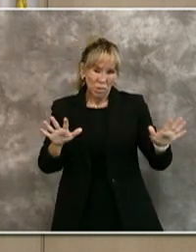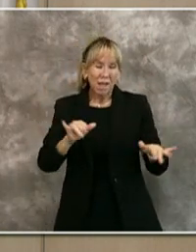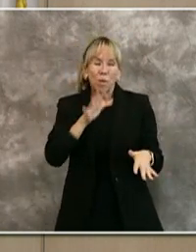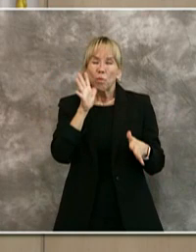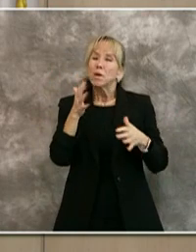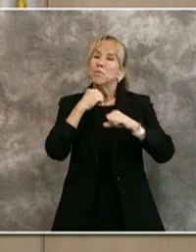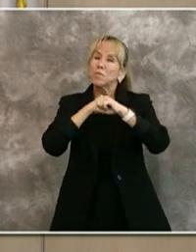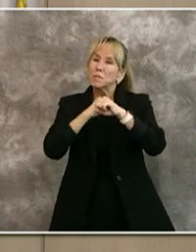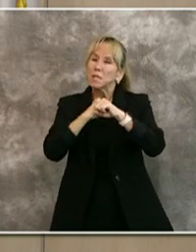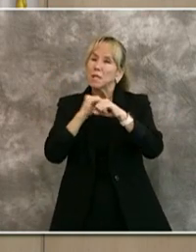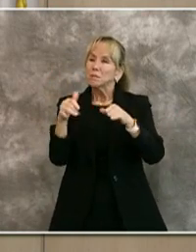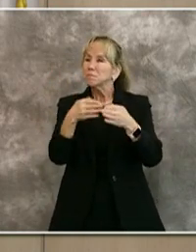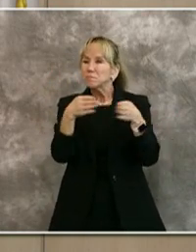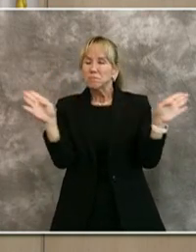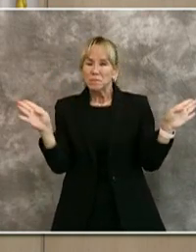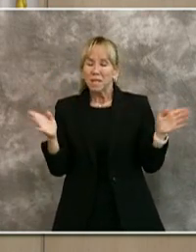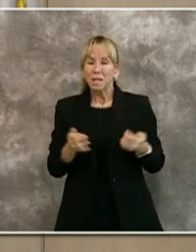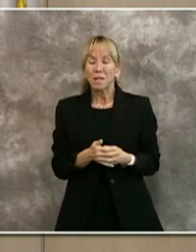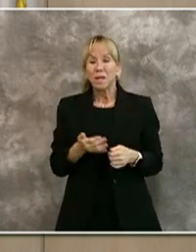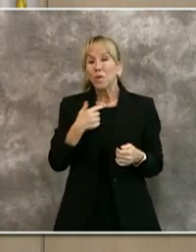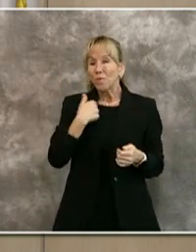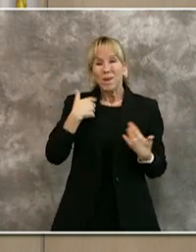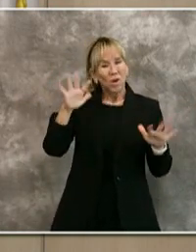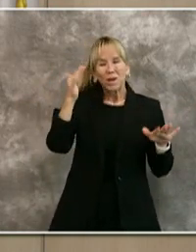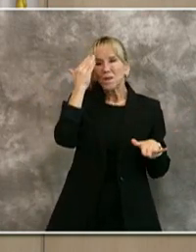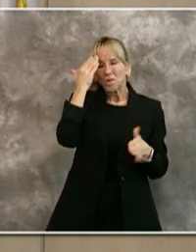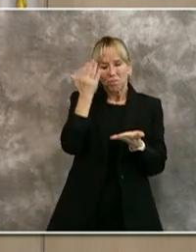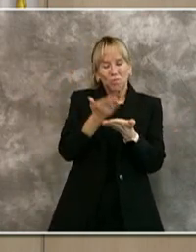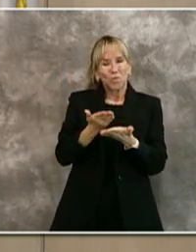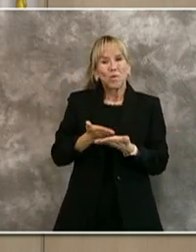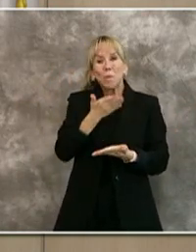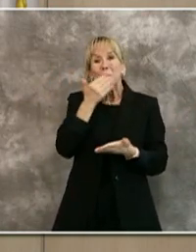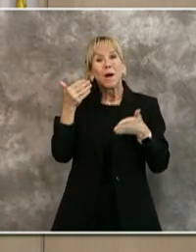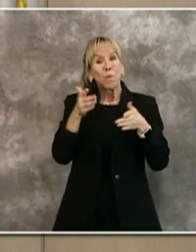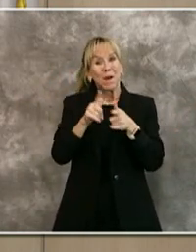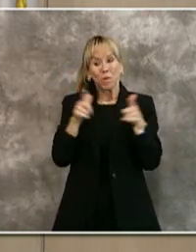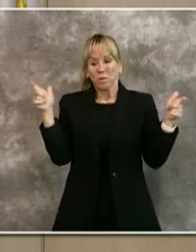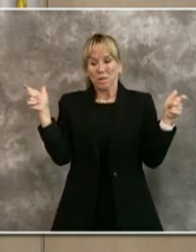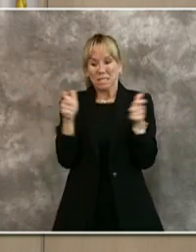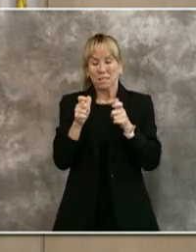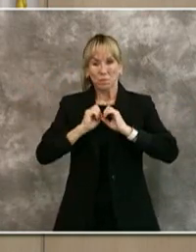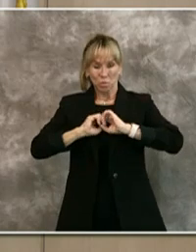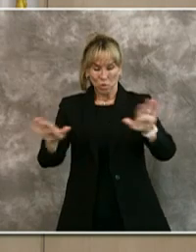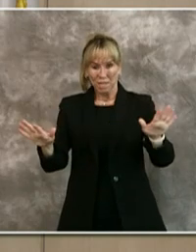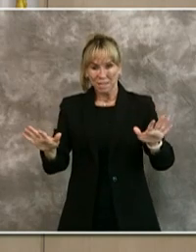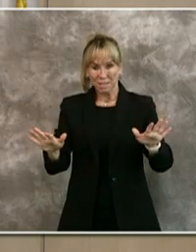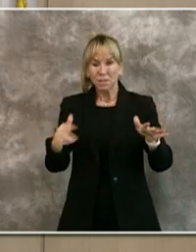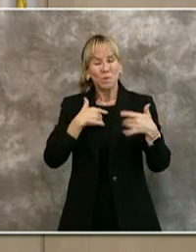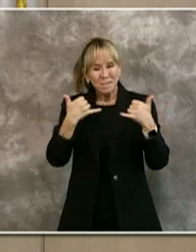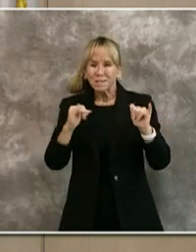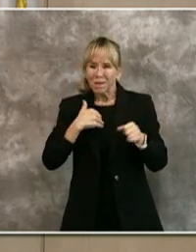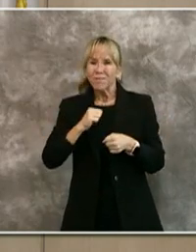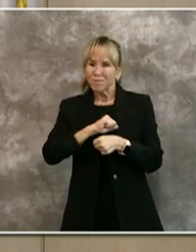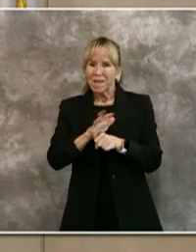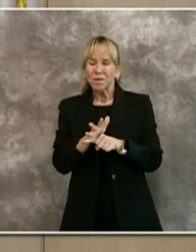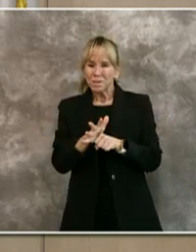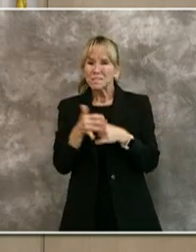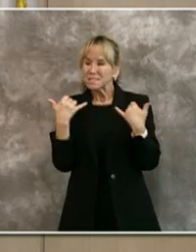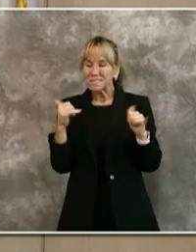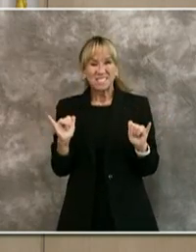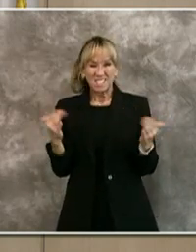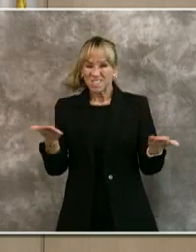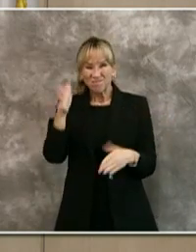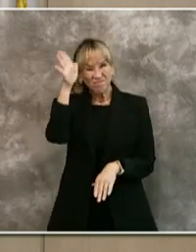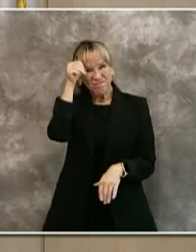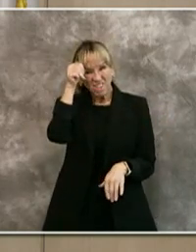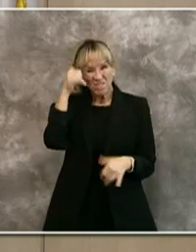are our best strategies to control the spread of COVID-19 as the virus remains persistent